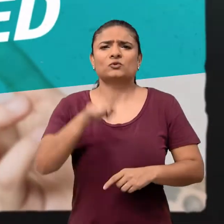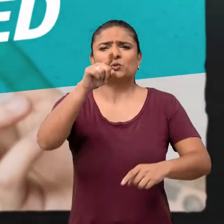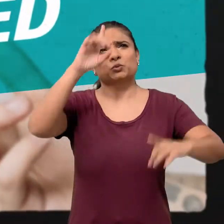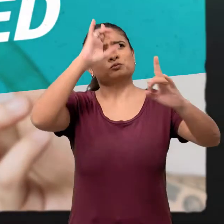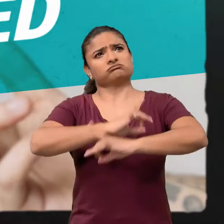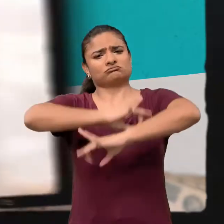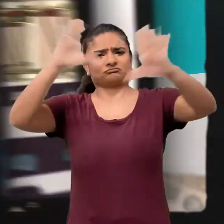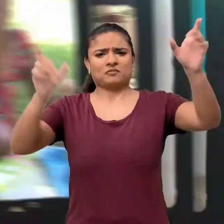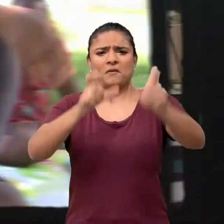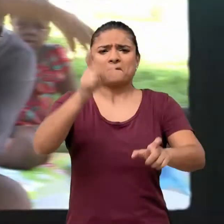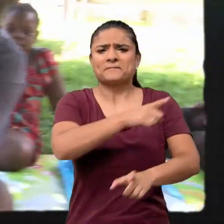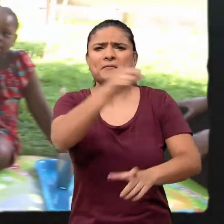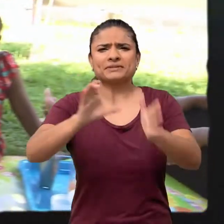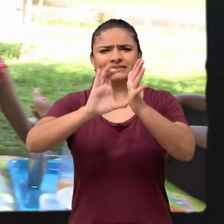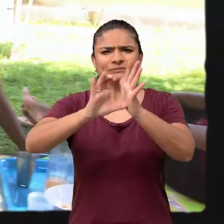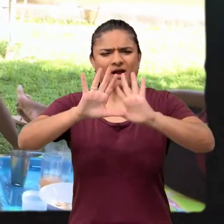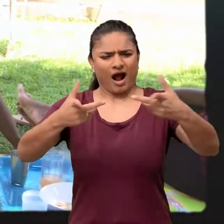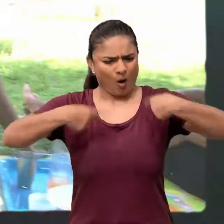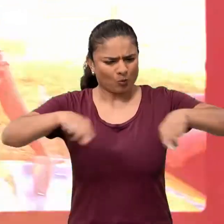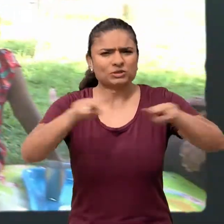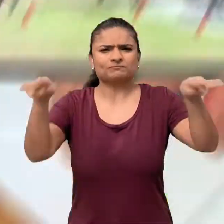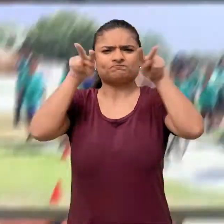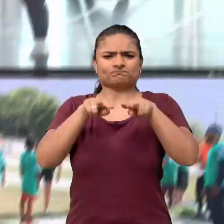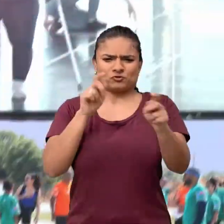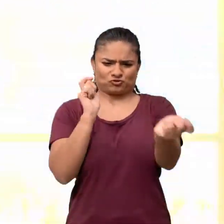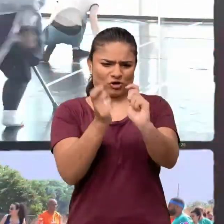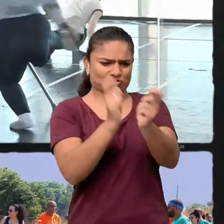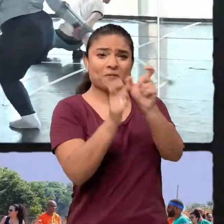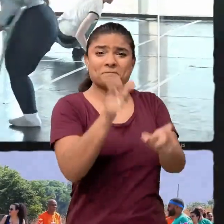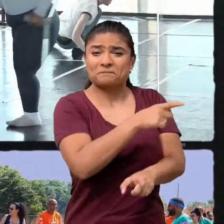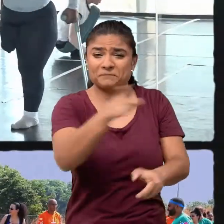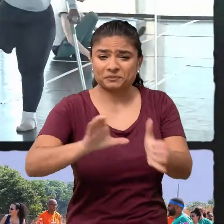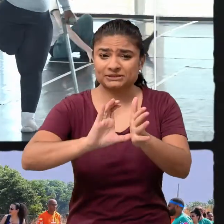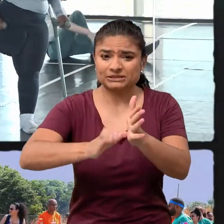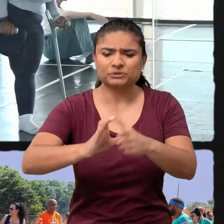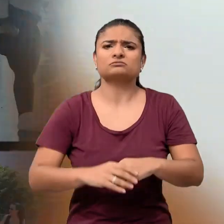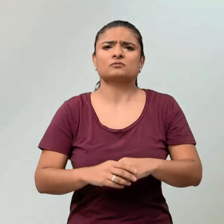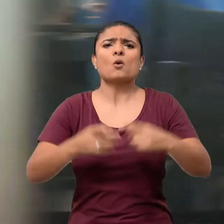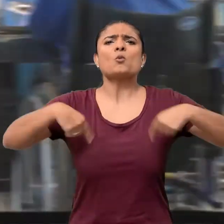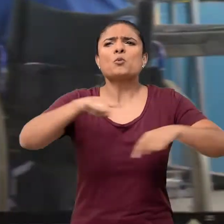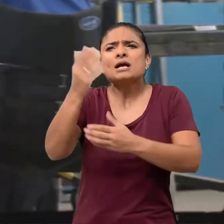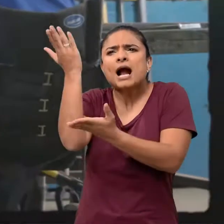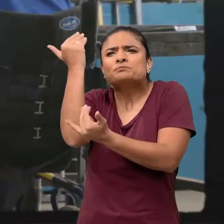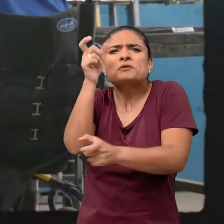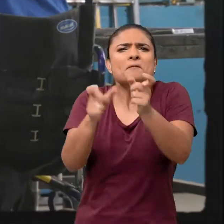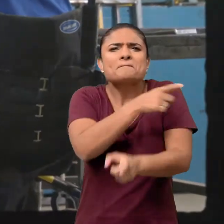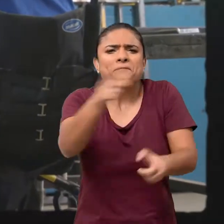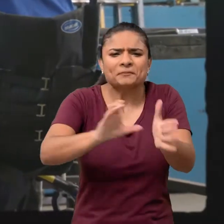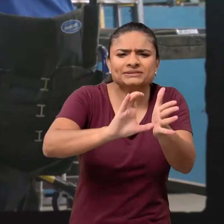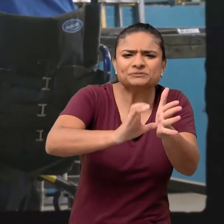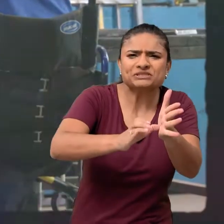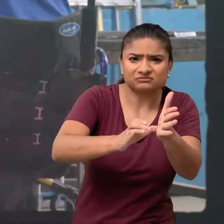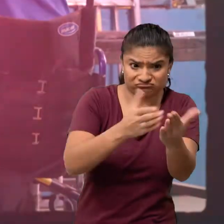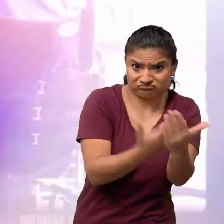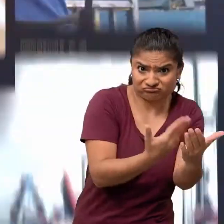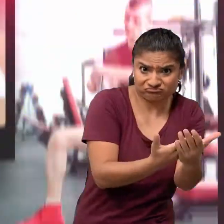Activated, your window into how we can change the way in which we aspire for persons with disabilities, how we change our